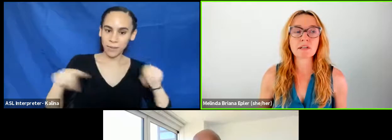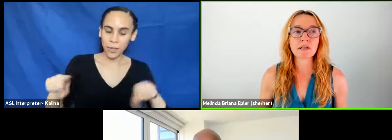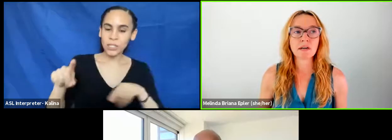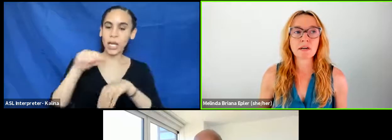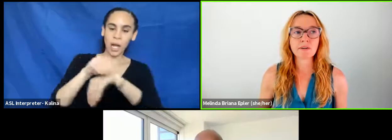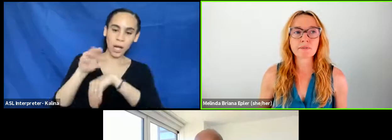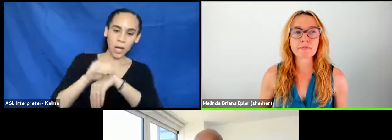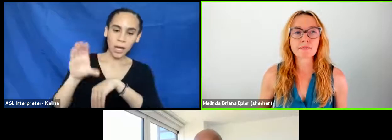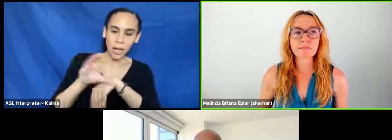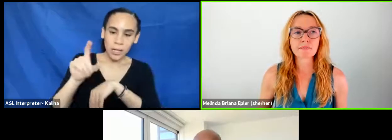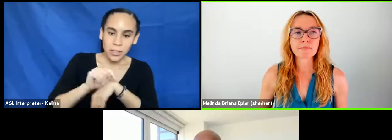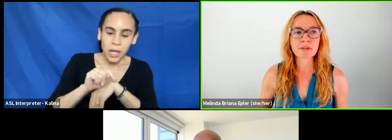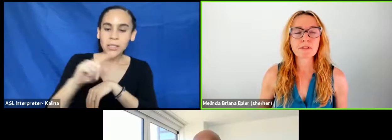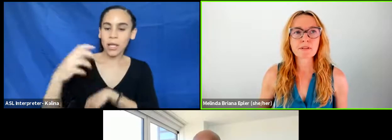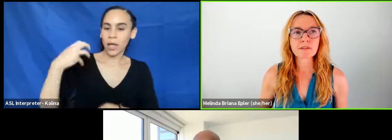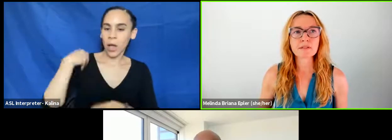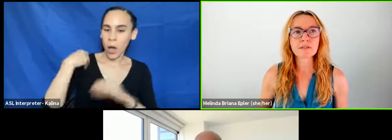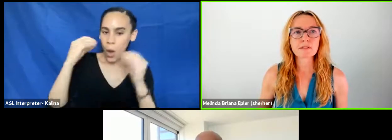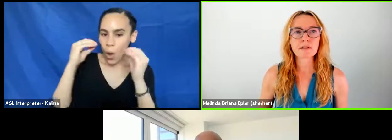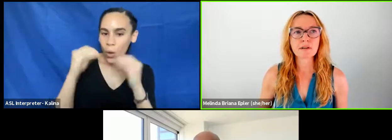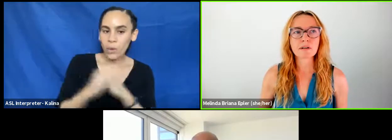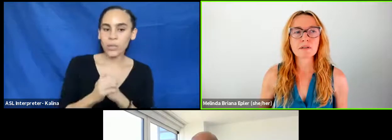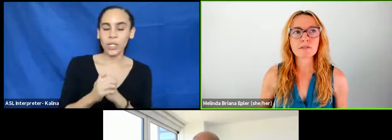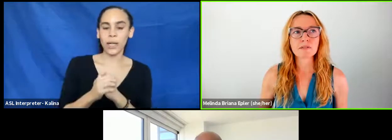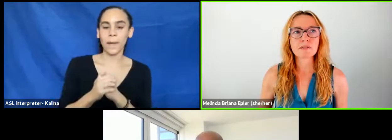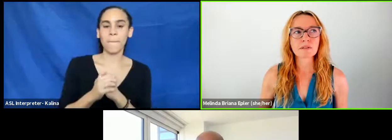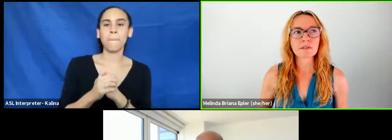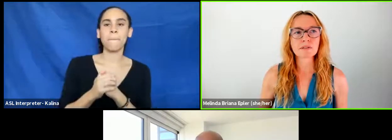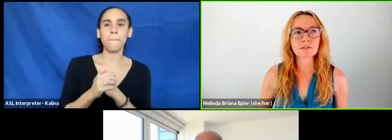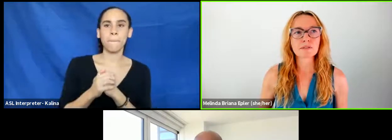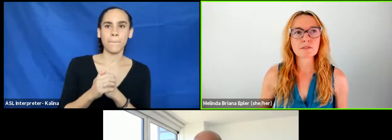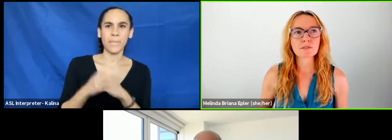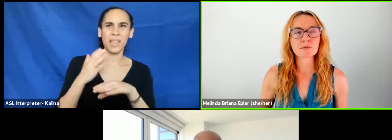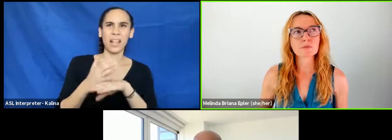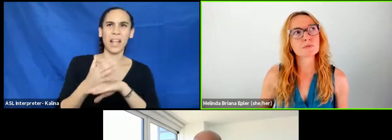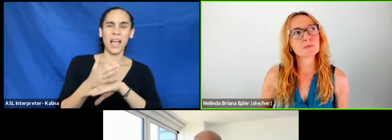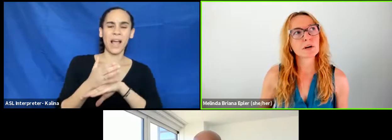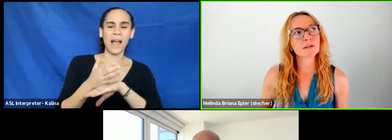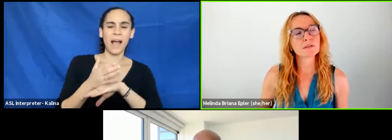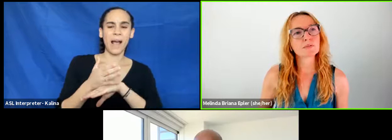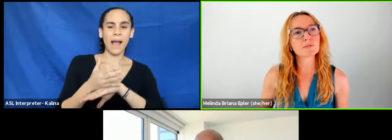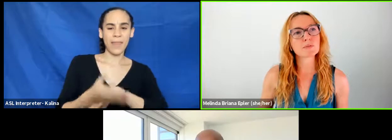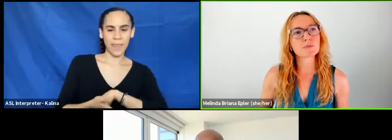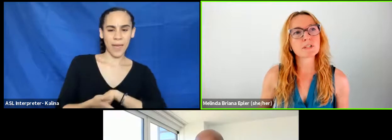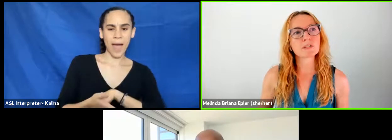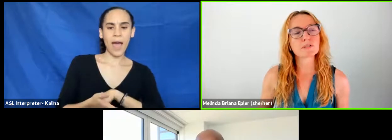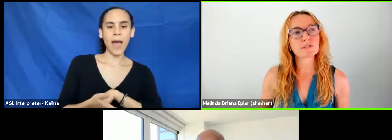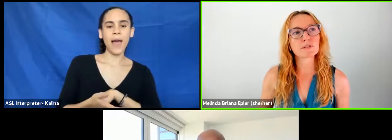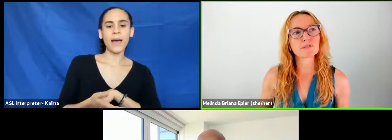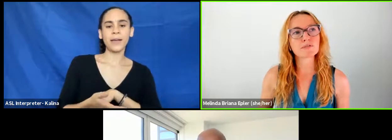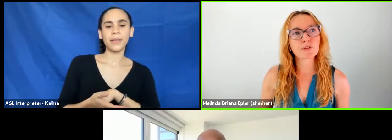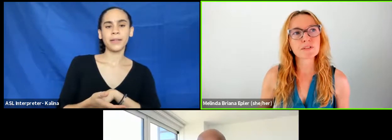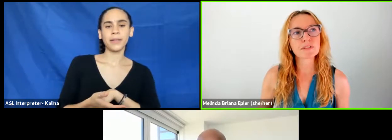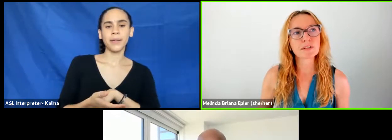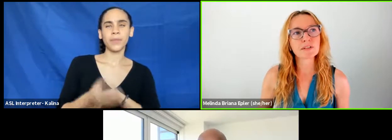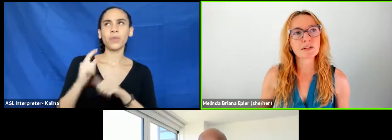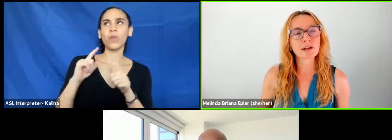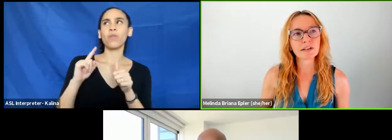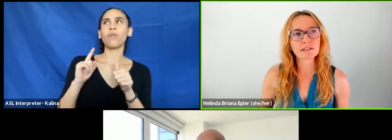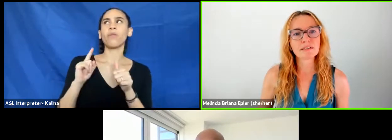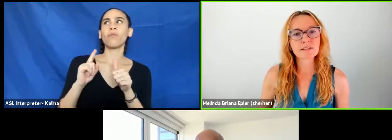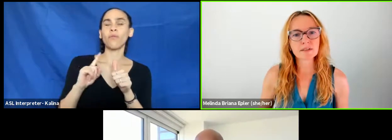coaching. And then I think, Icon, we did the